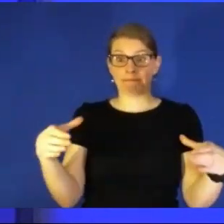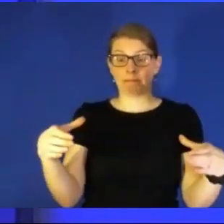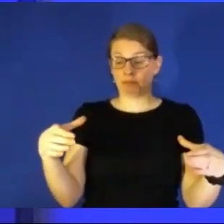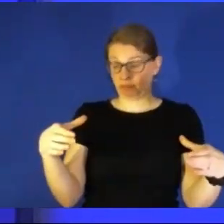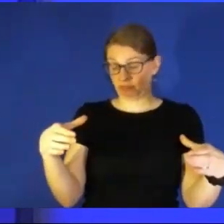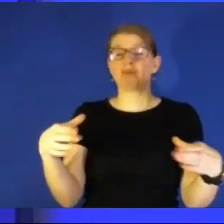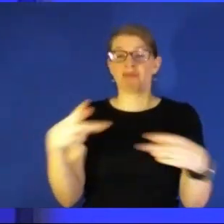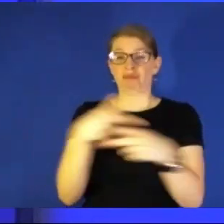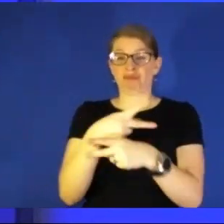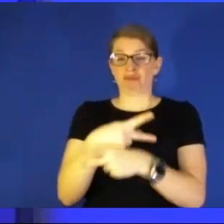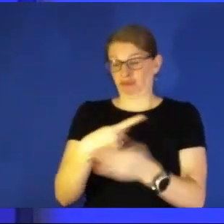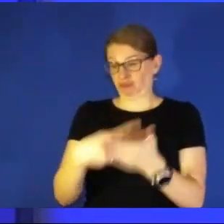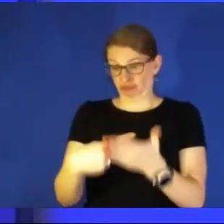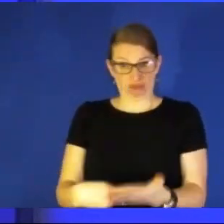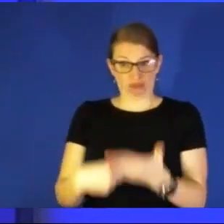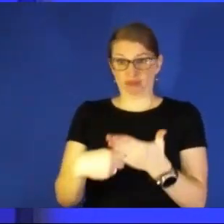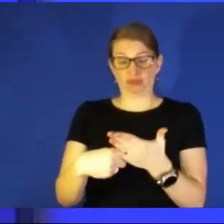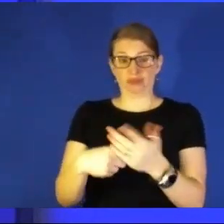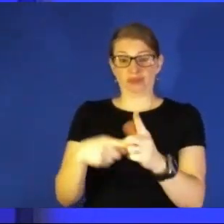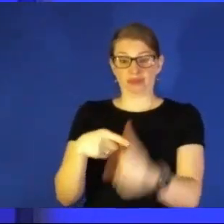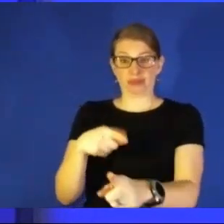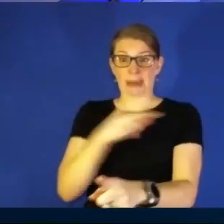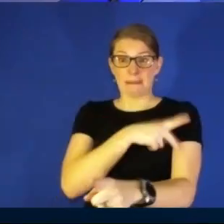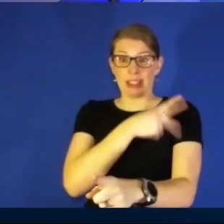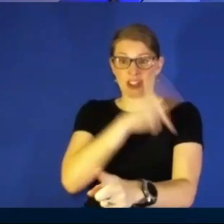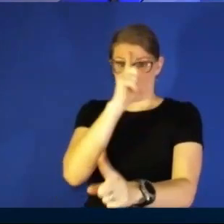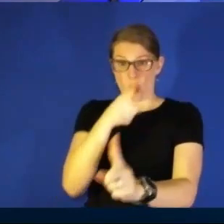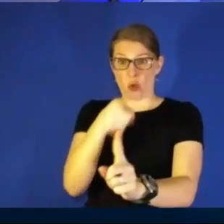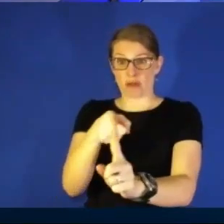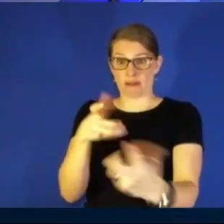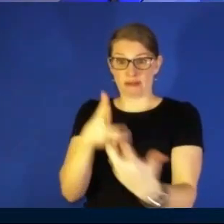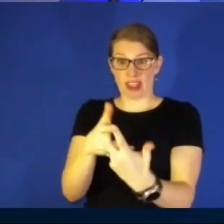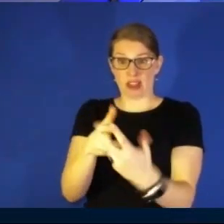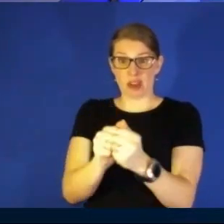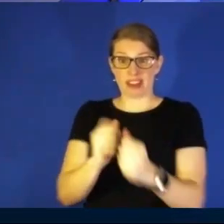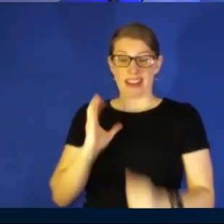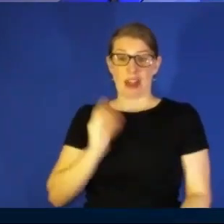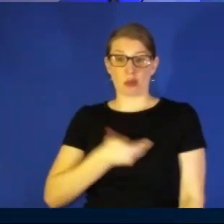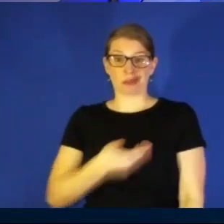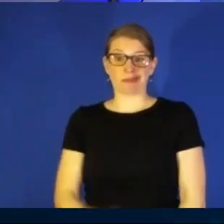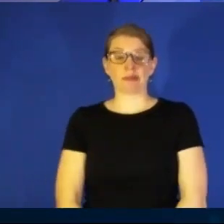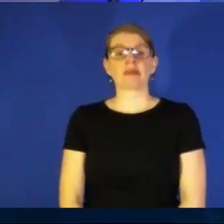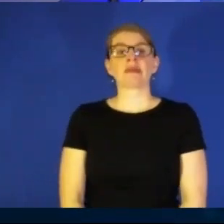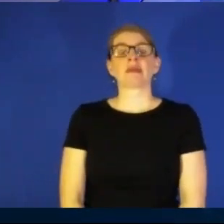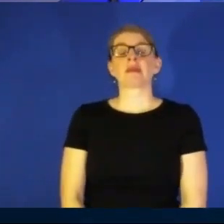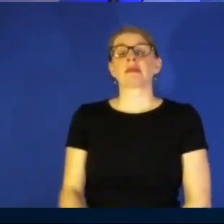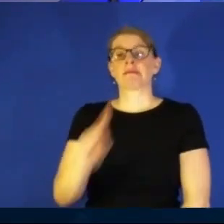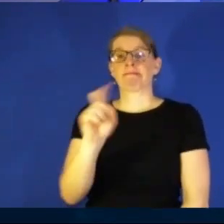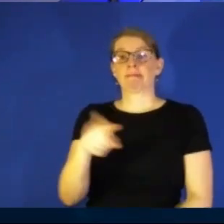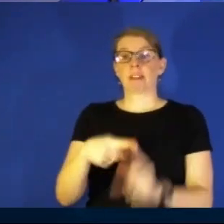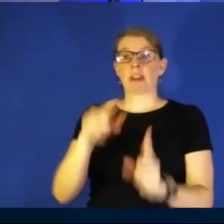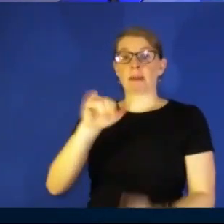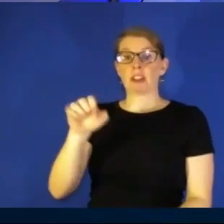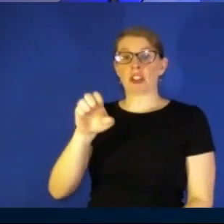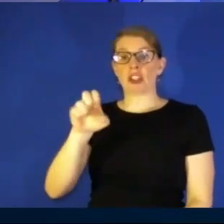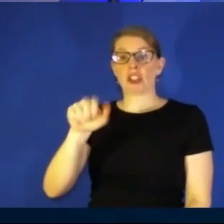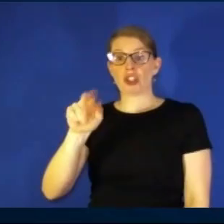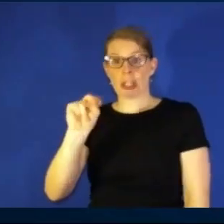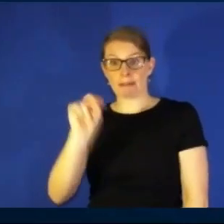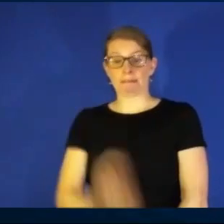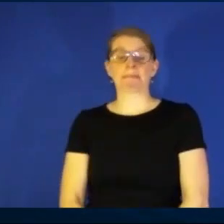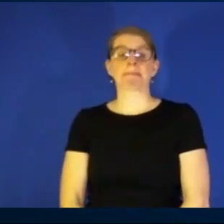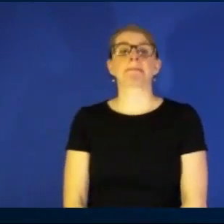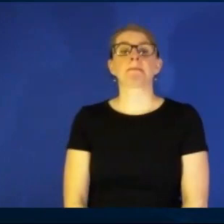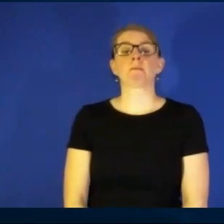they're hoping to see happen for themselves. I have a specific question. It's very specific from Jean. Jean would